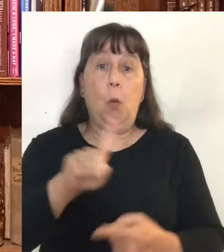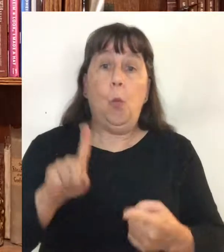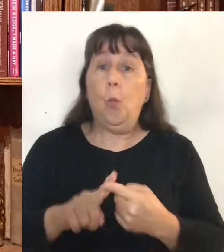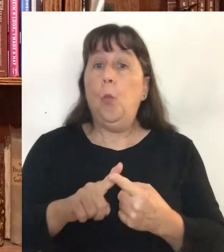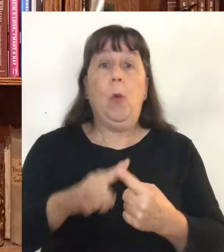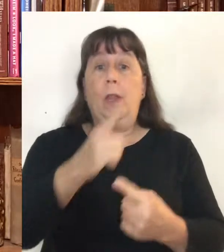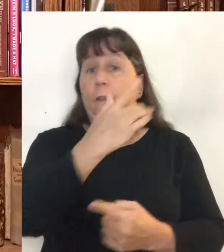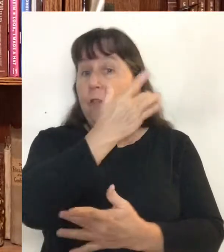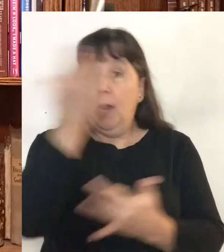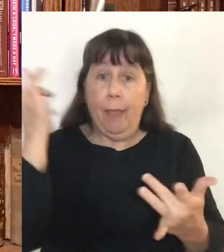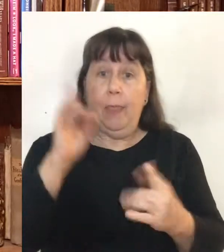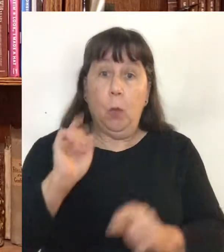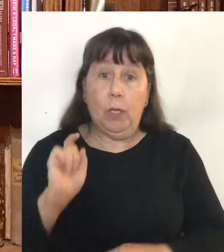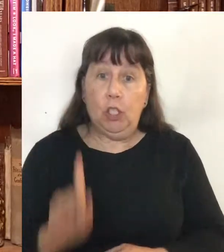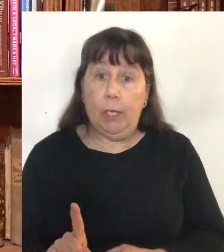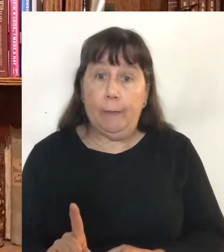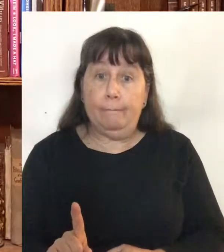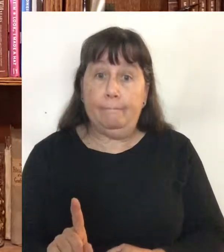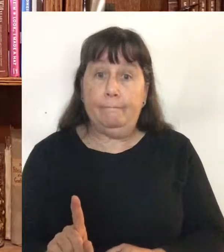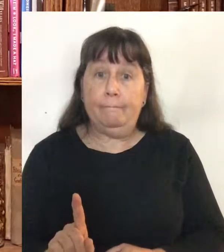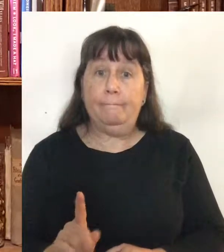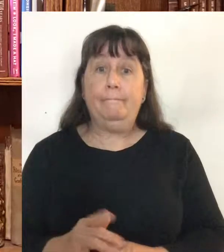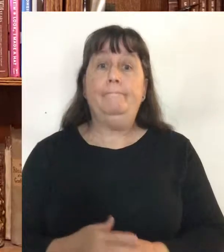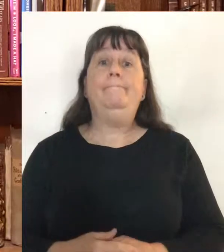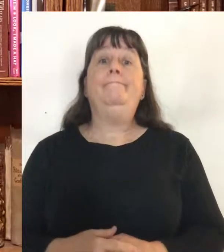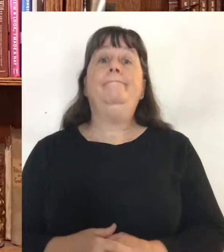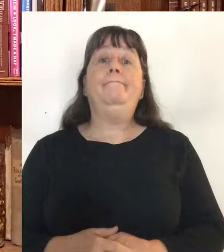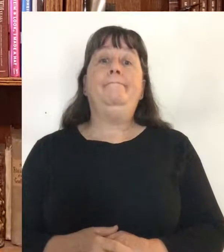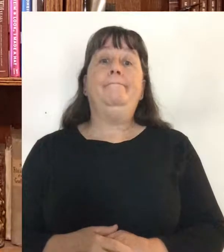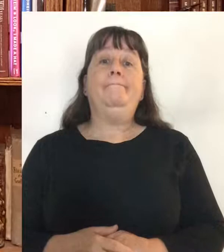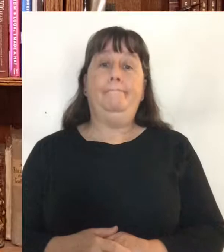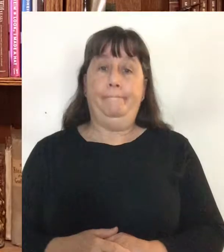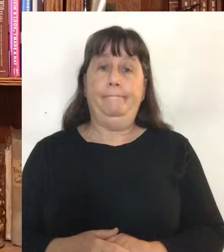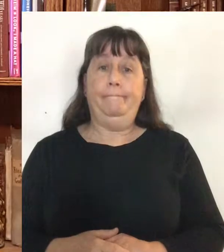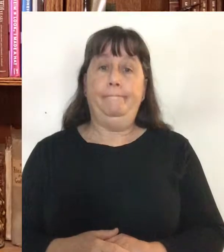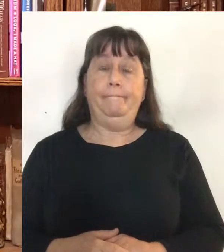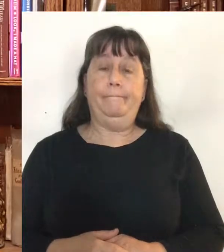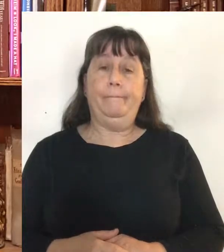And love is the answer, even when we forget the question.